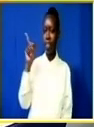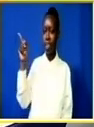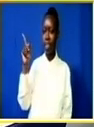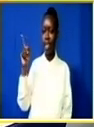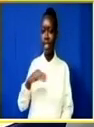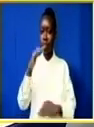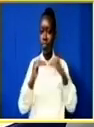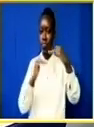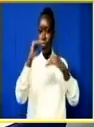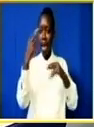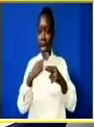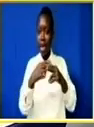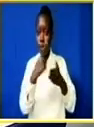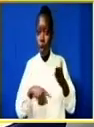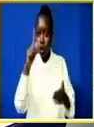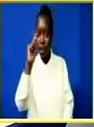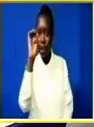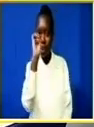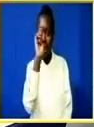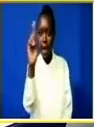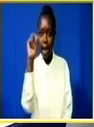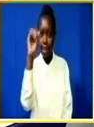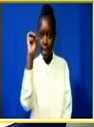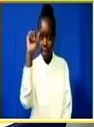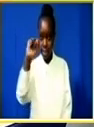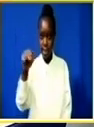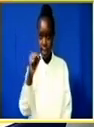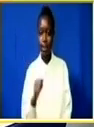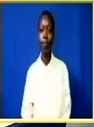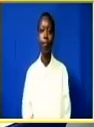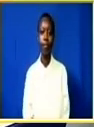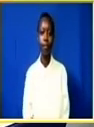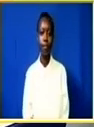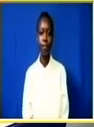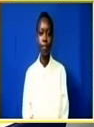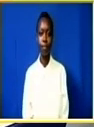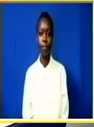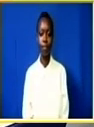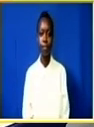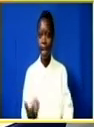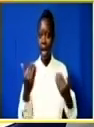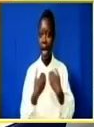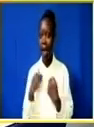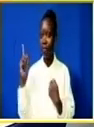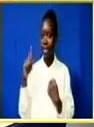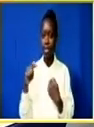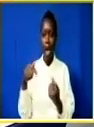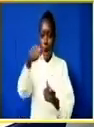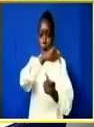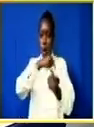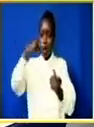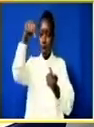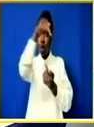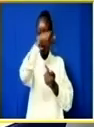it terraces. Okay. We call them terraces. Terraces, okay. We have contour and mm-hmm. we have